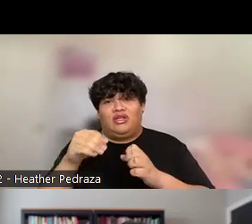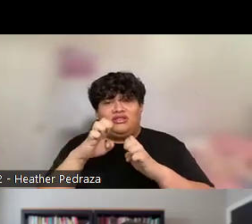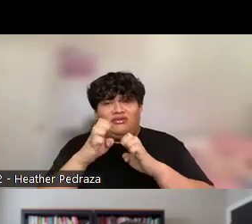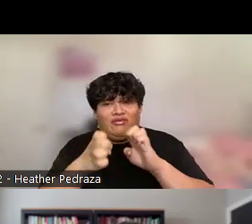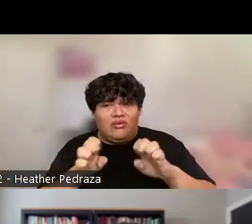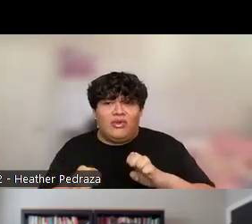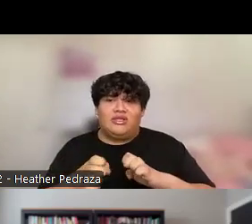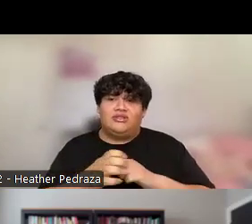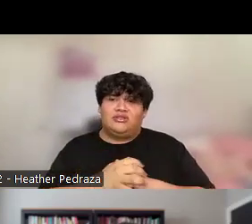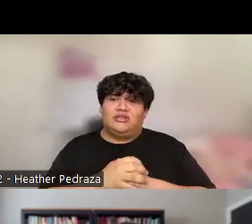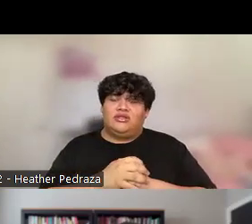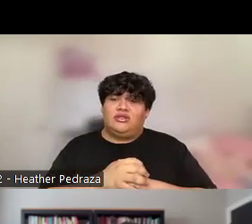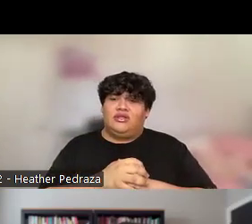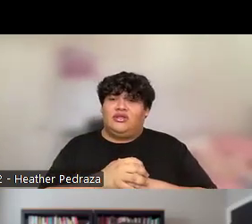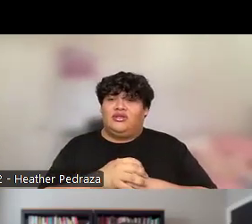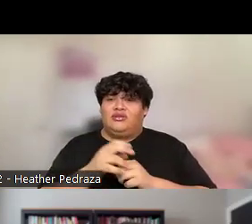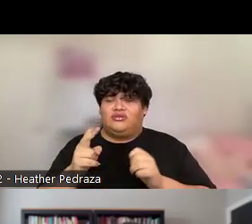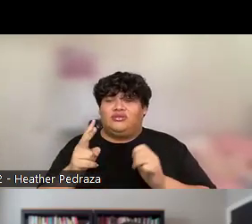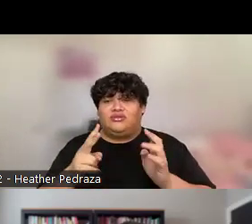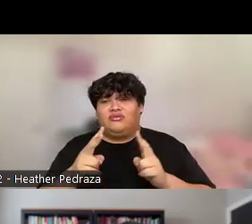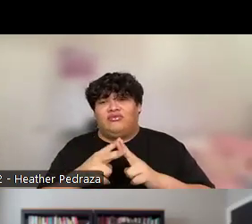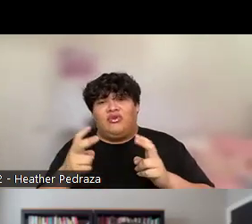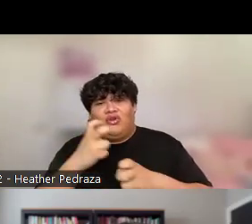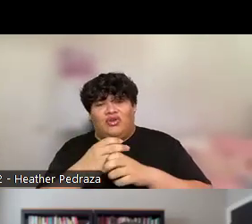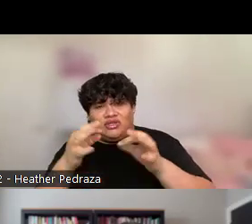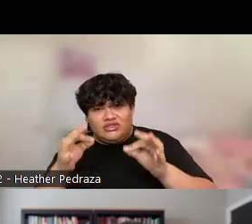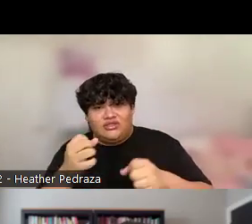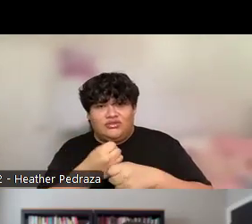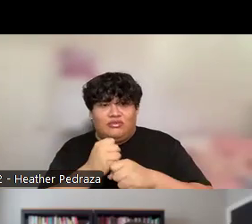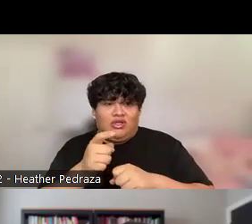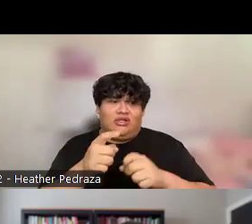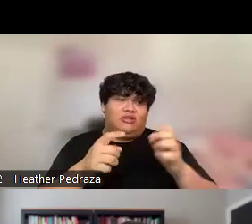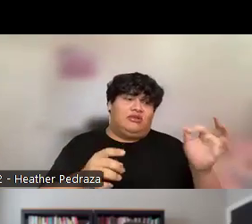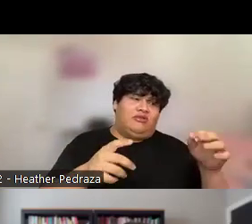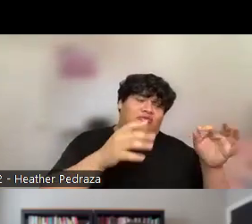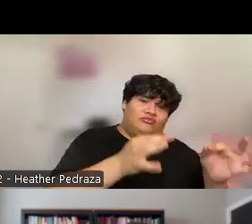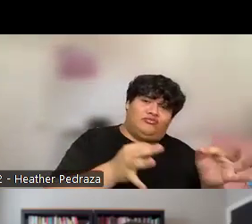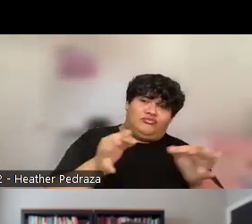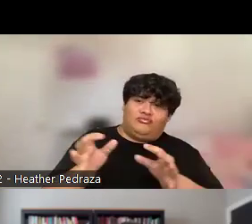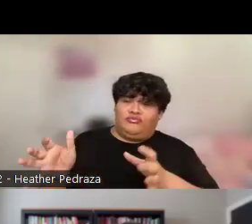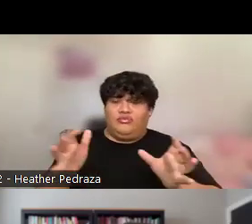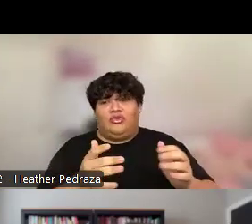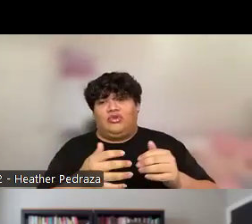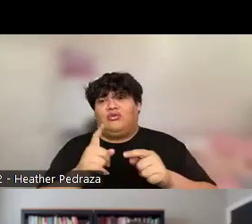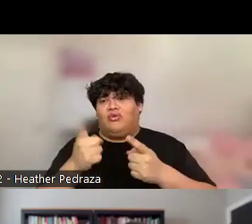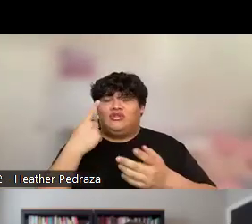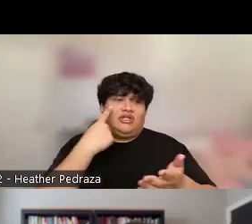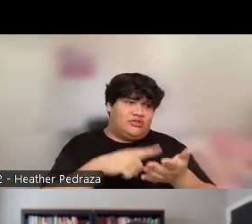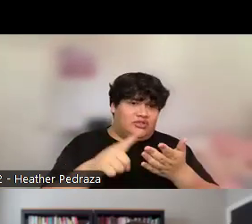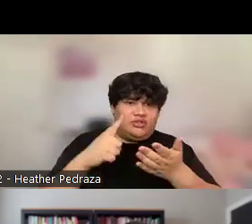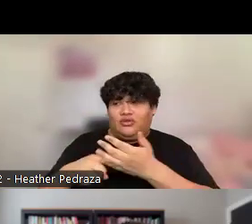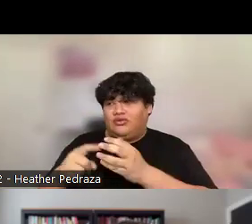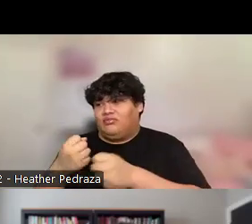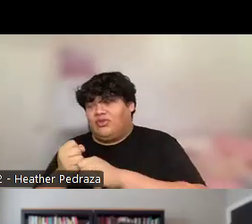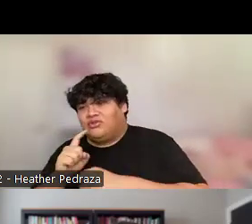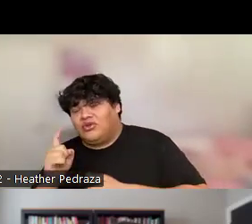of, it's a very intentional decision to run these 2 phases concurrently so we can sort of continually check and cross-validate